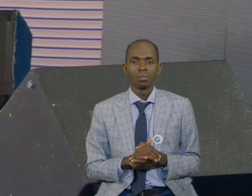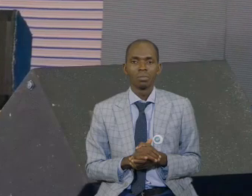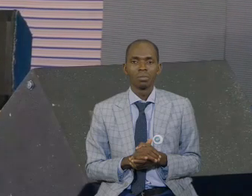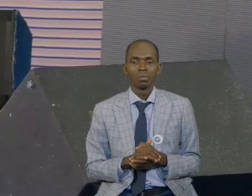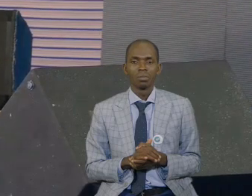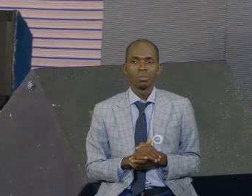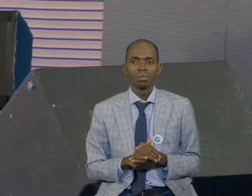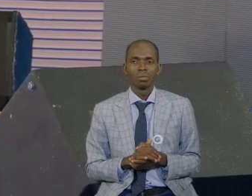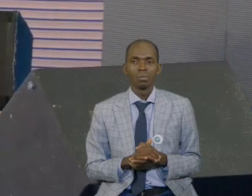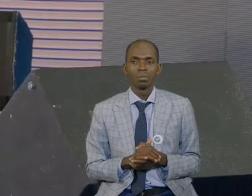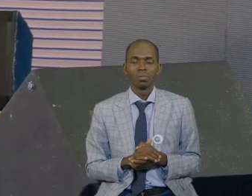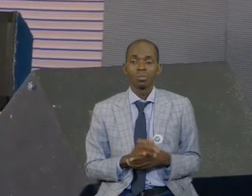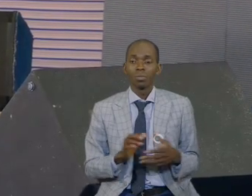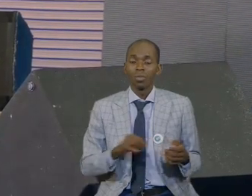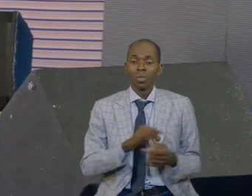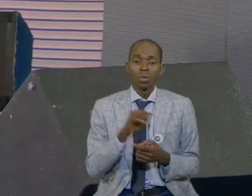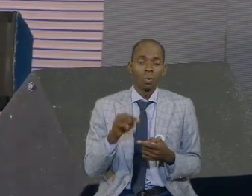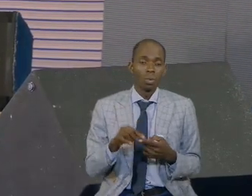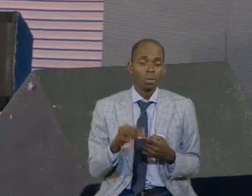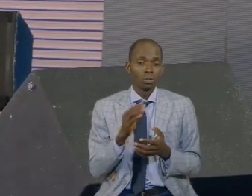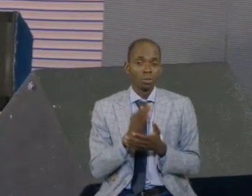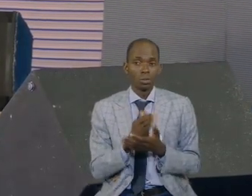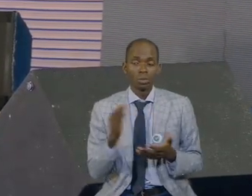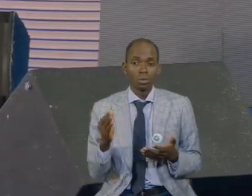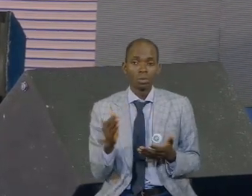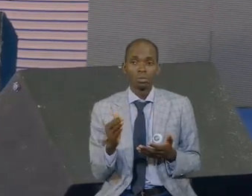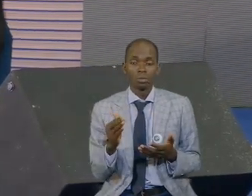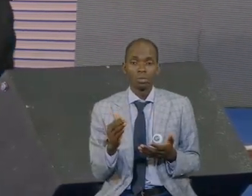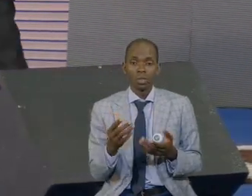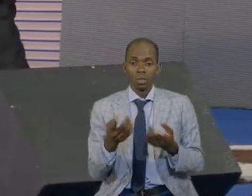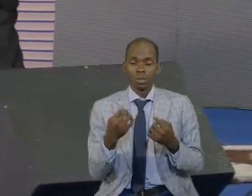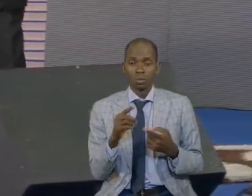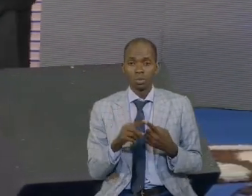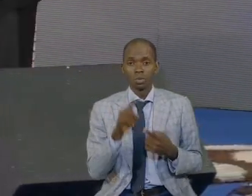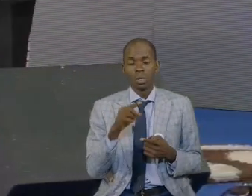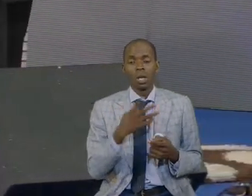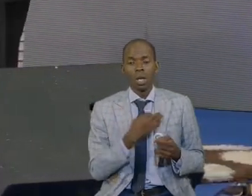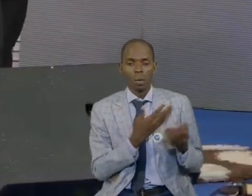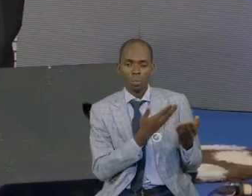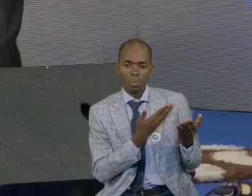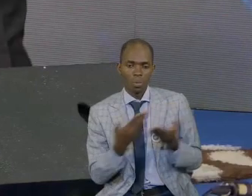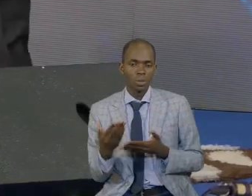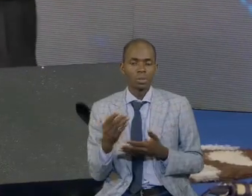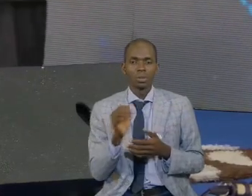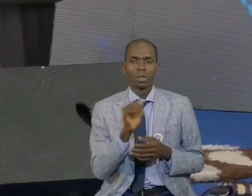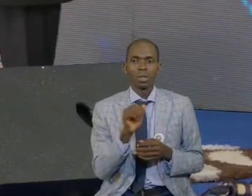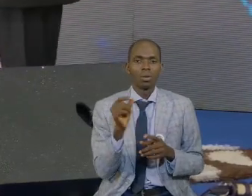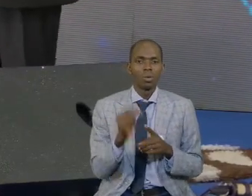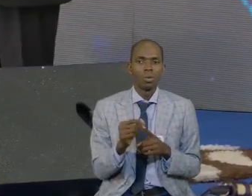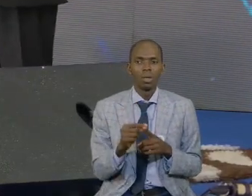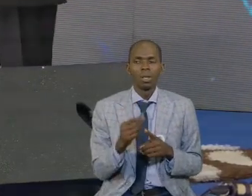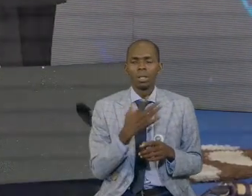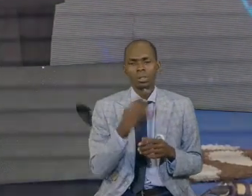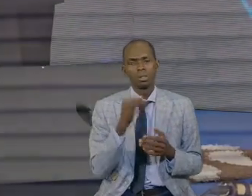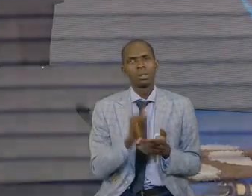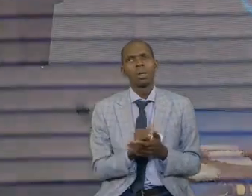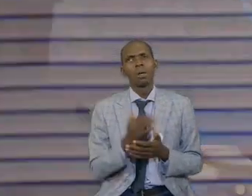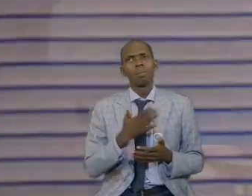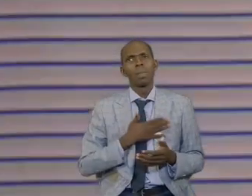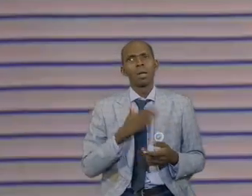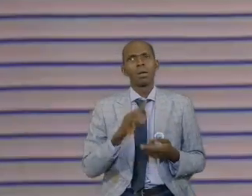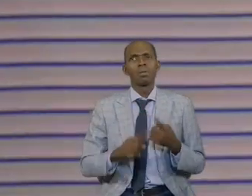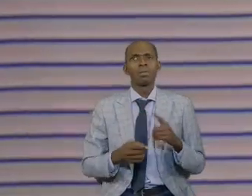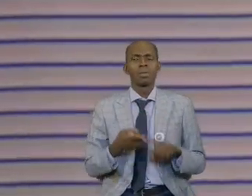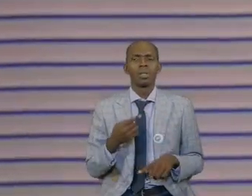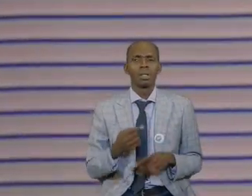When somebody comes to me and he brings a word, I say, my friend, you're